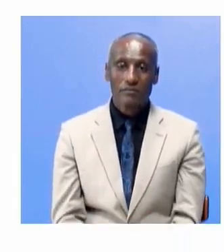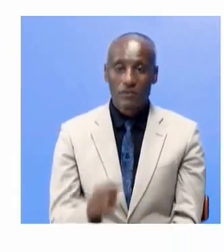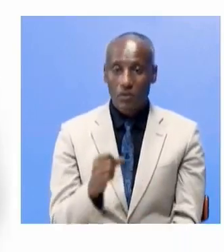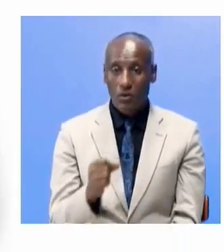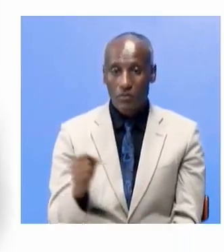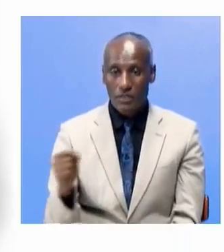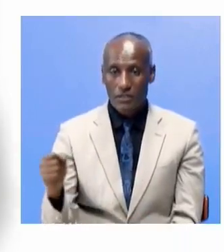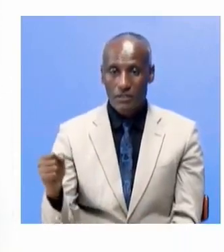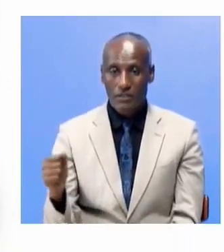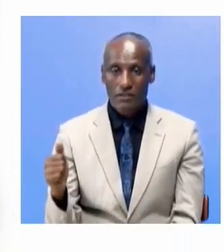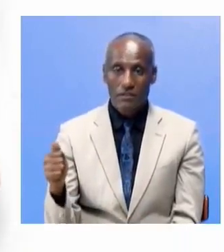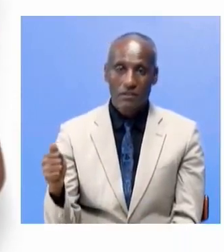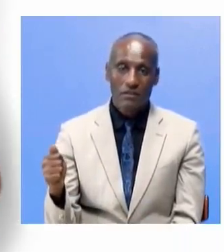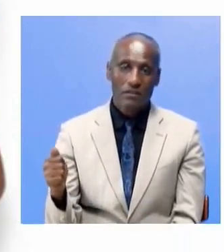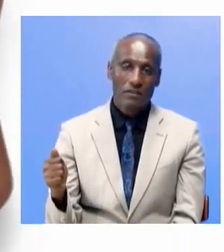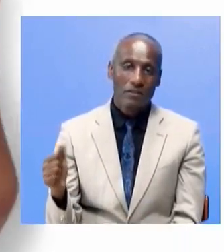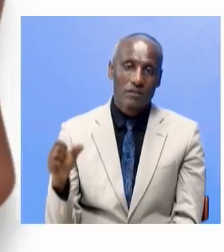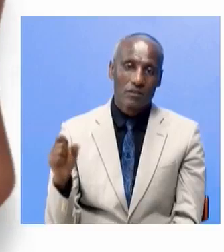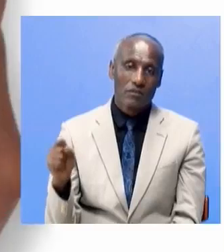objects